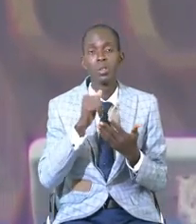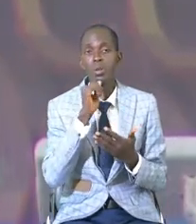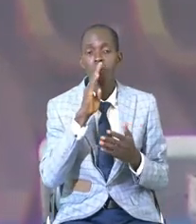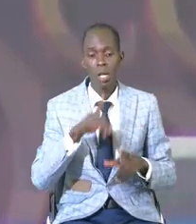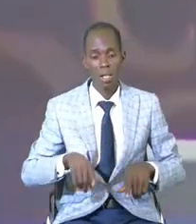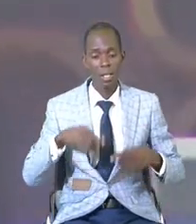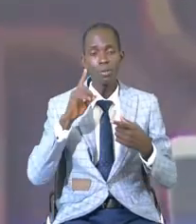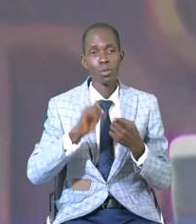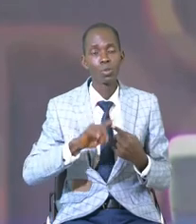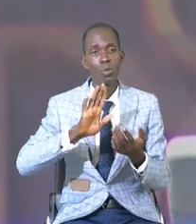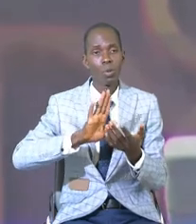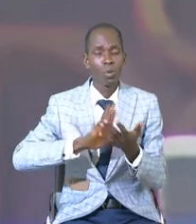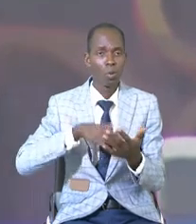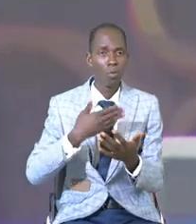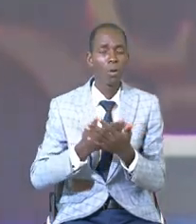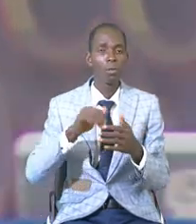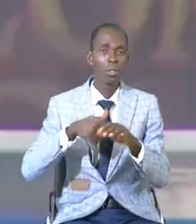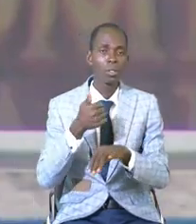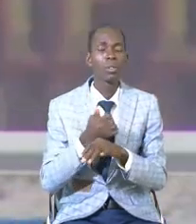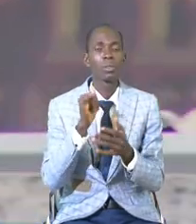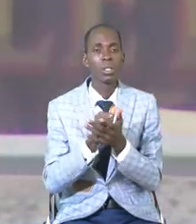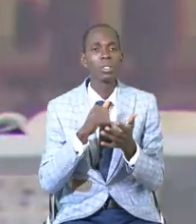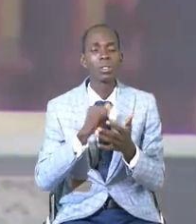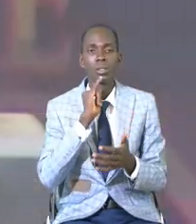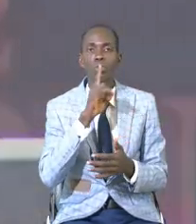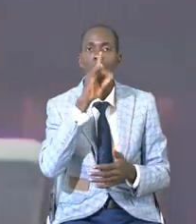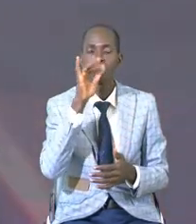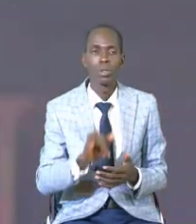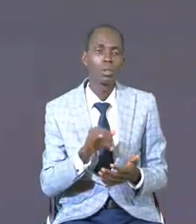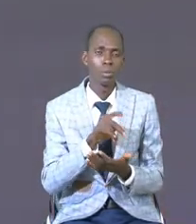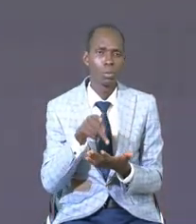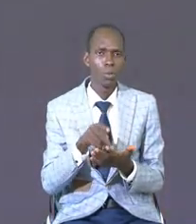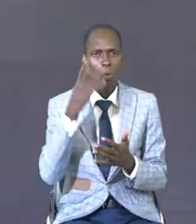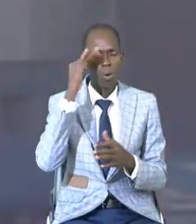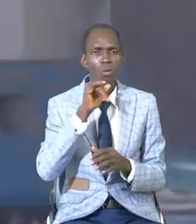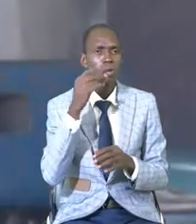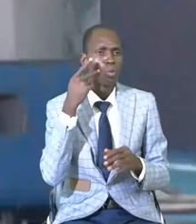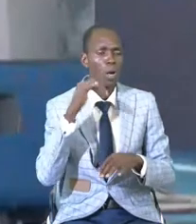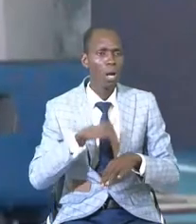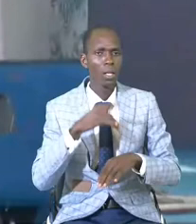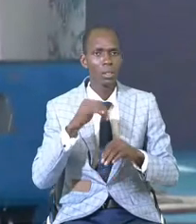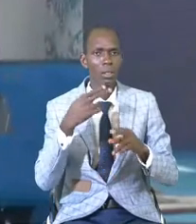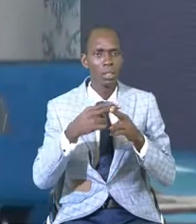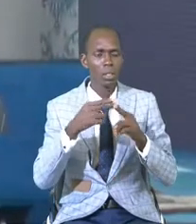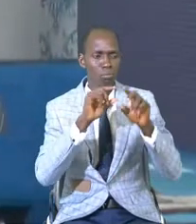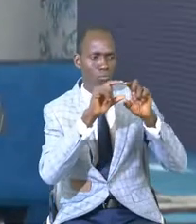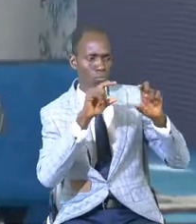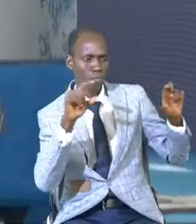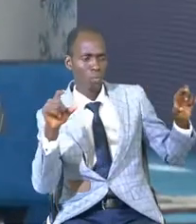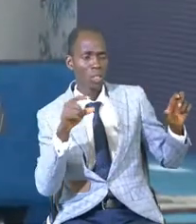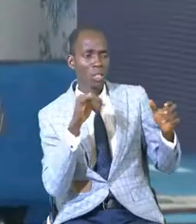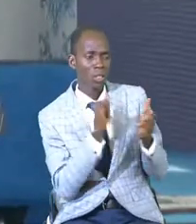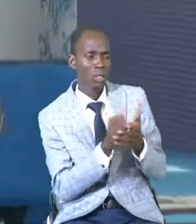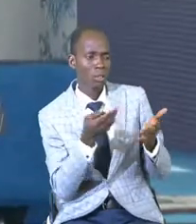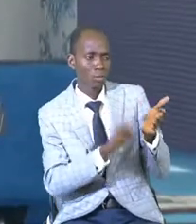was poison before you are gone. Don't you see the label on that bottle and they say that is poison? Don't